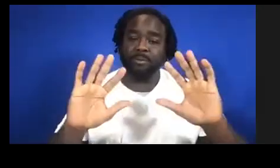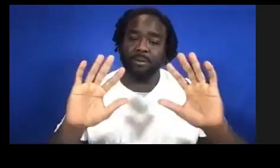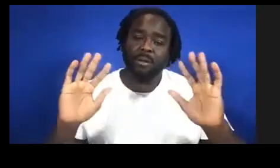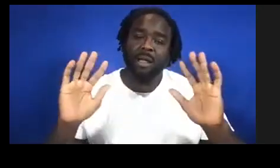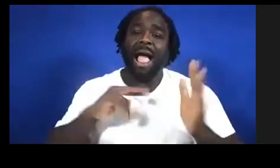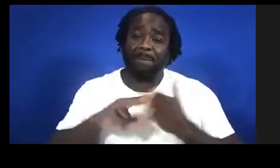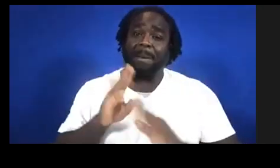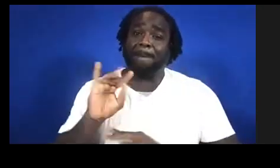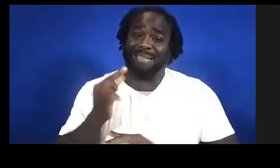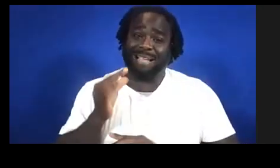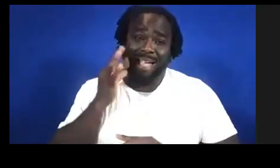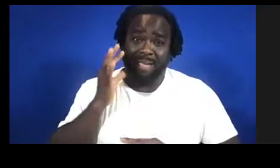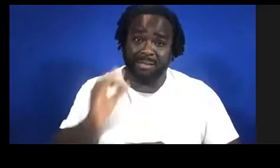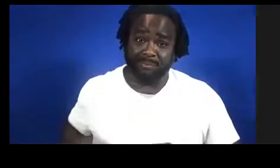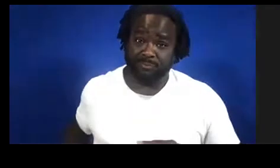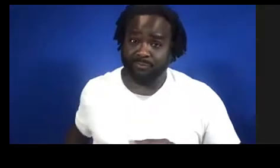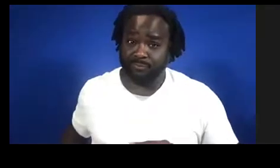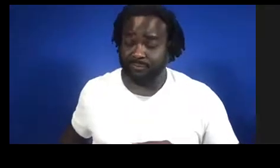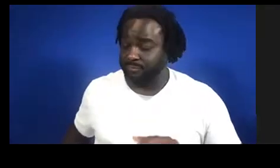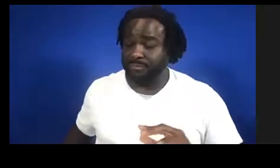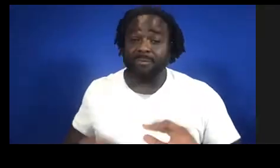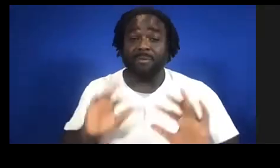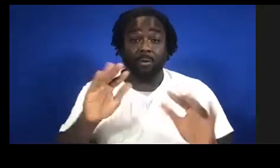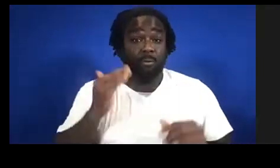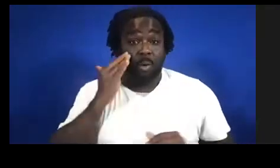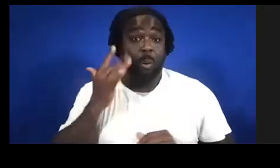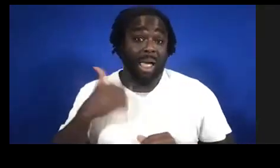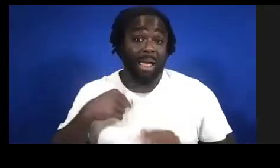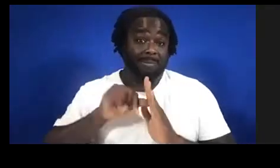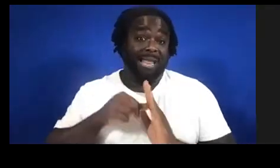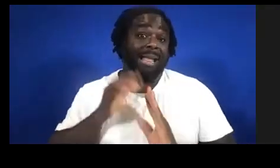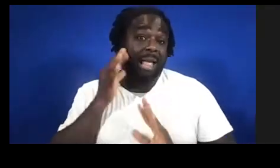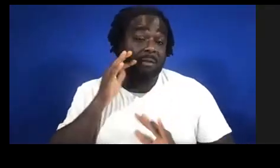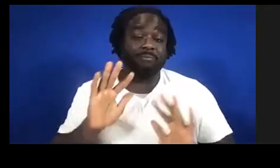whew, they ain't just no little house cat. They big.